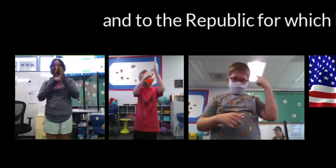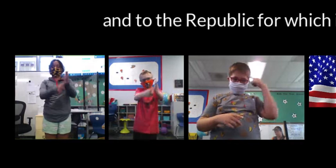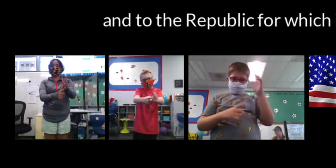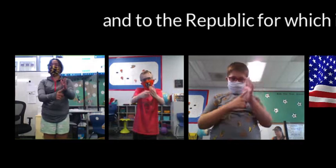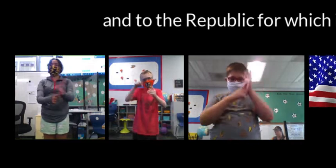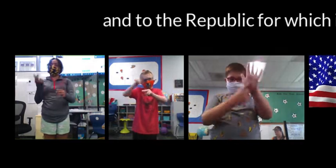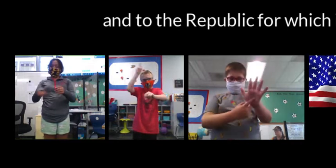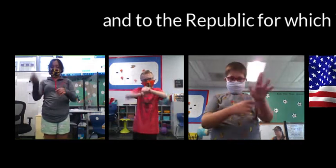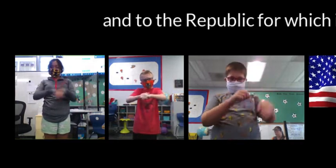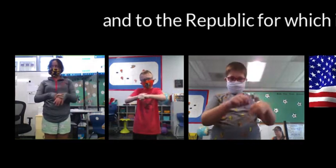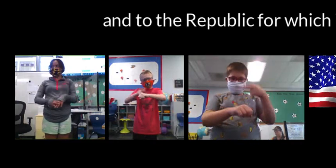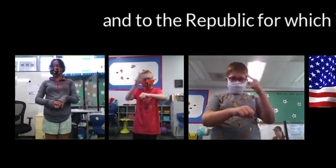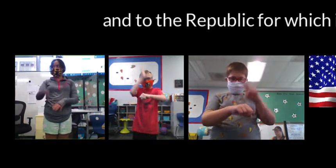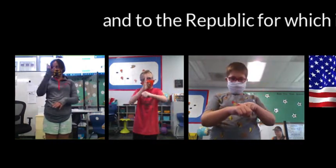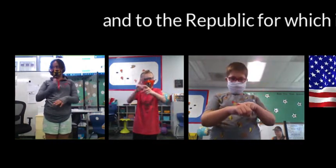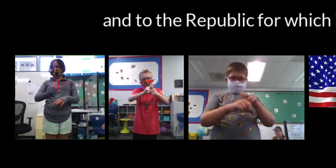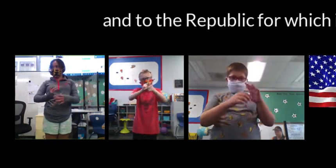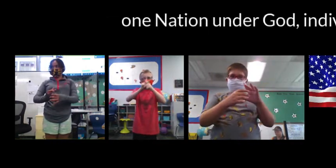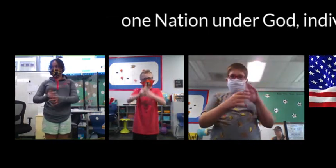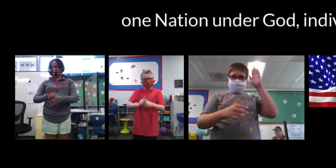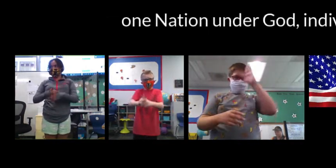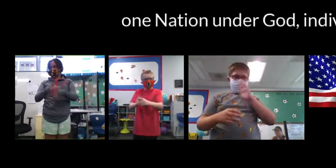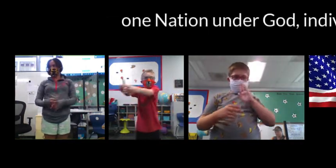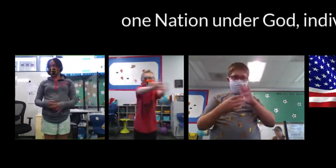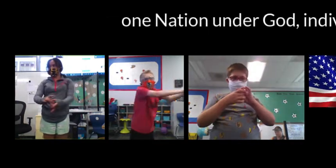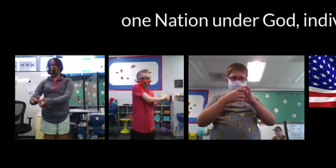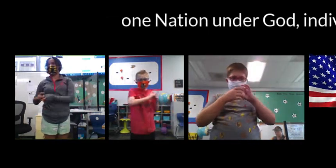the republic for which it stands, one